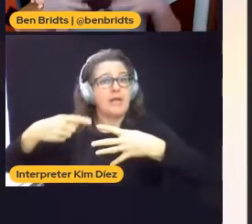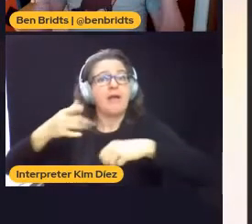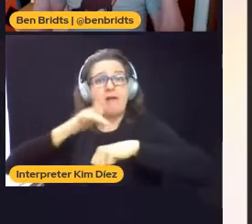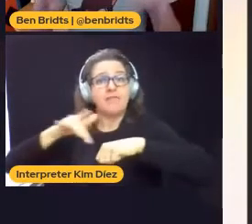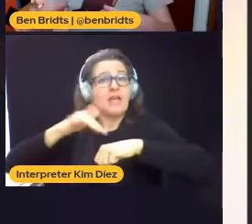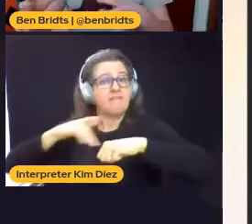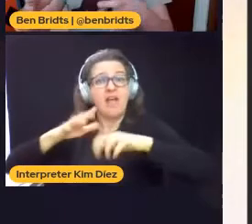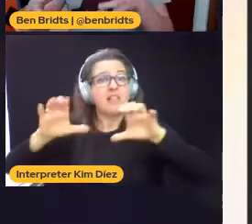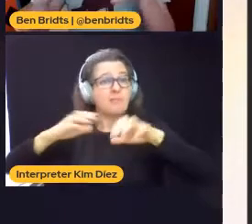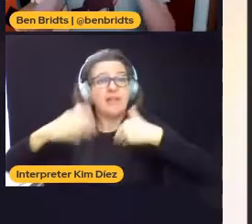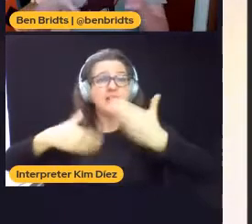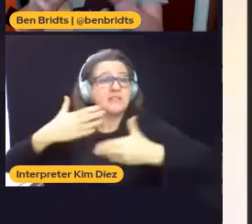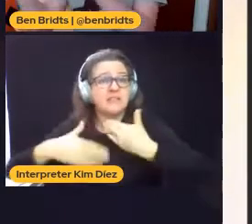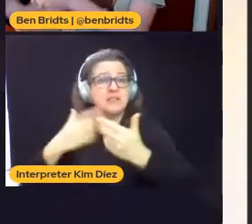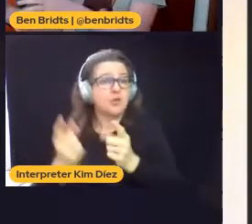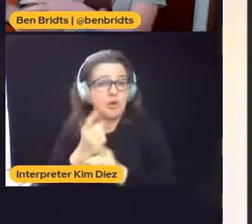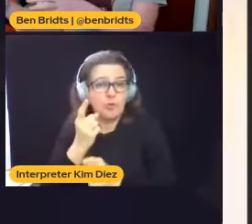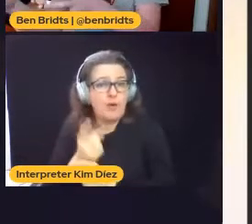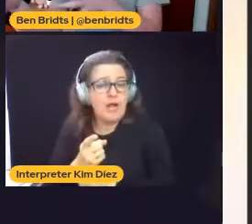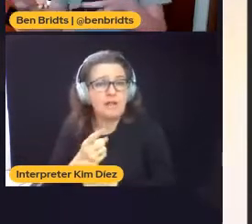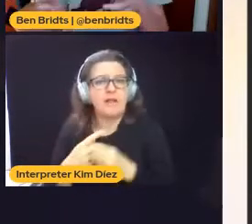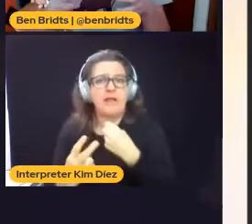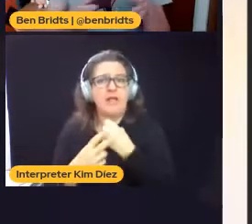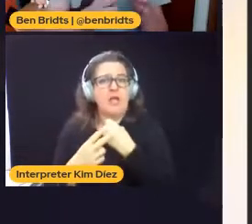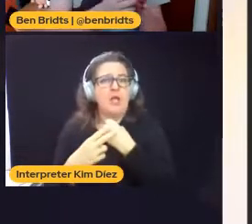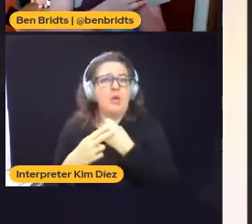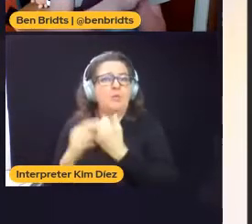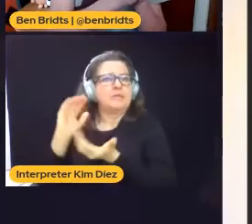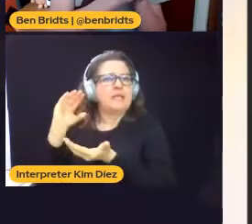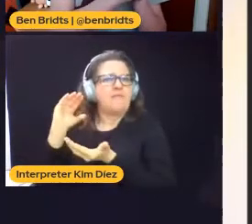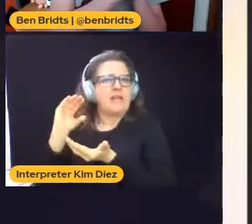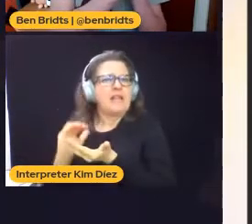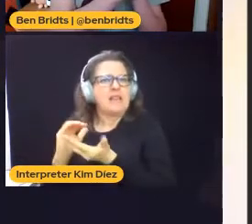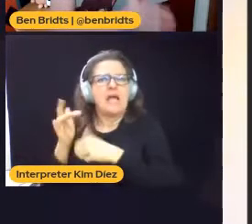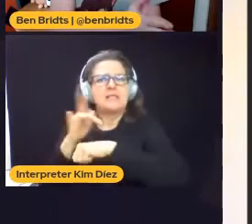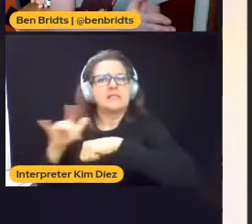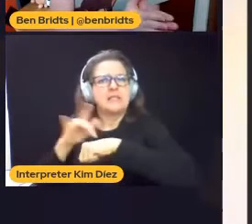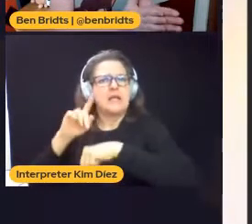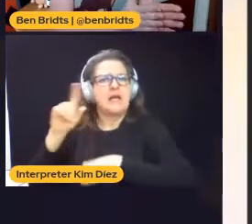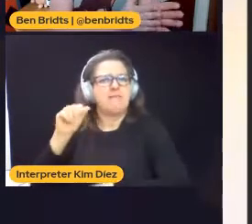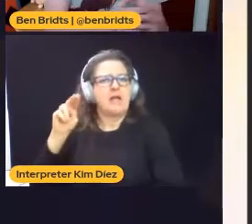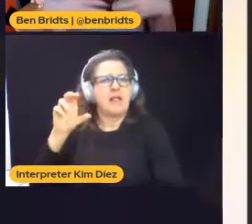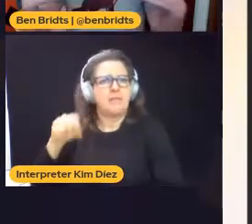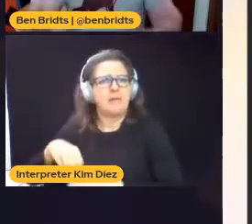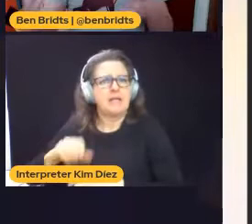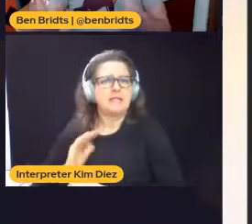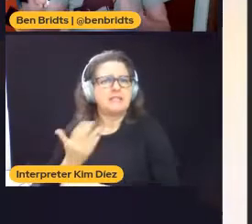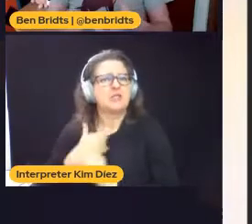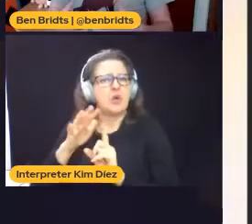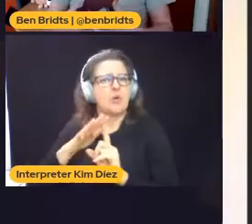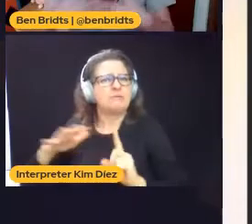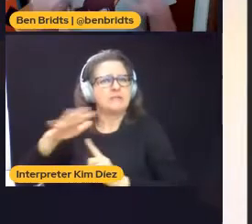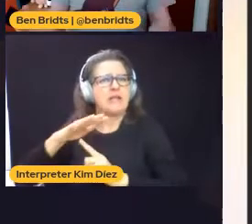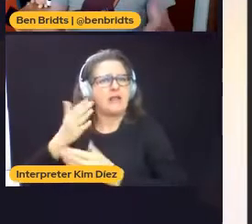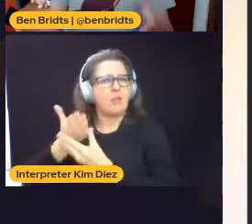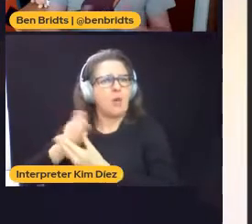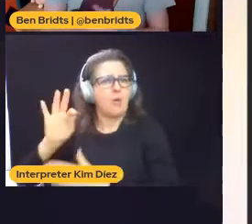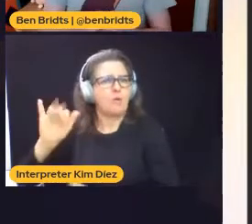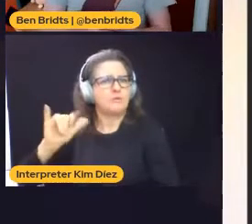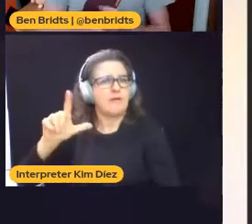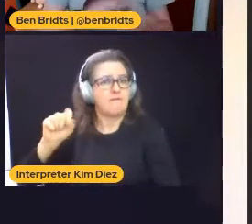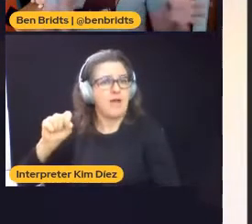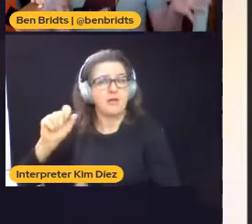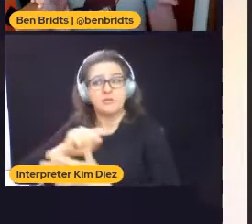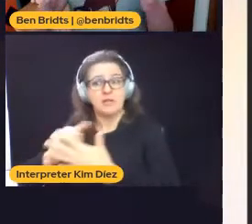we're saving the list of availability zones in our context file. So all of those things don't